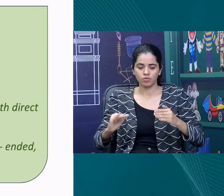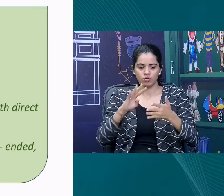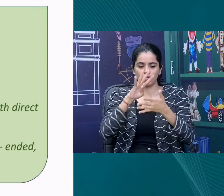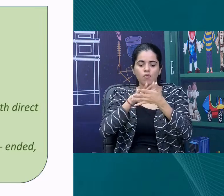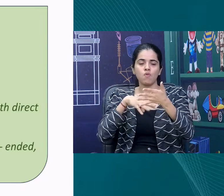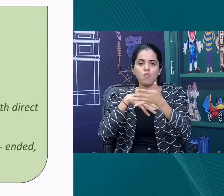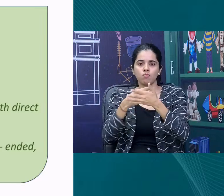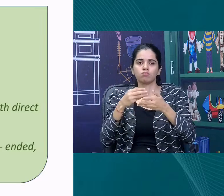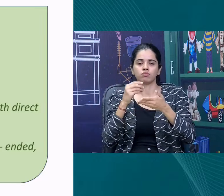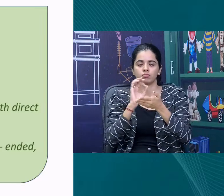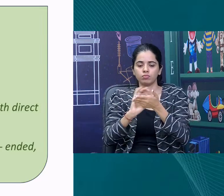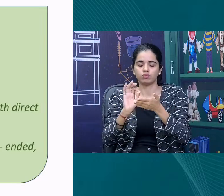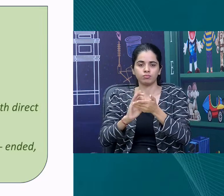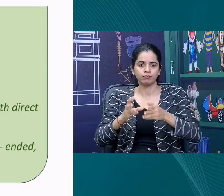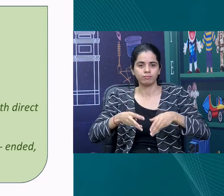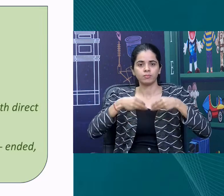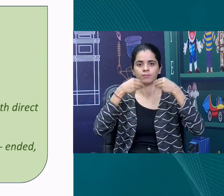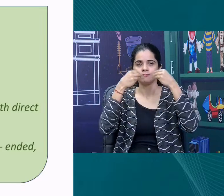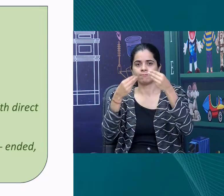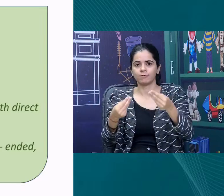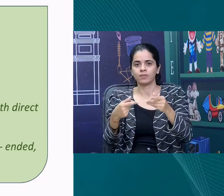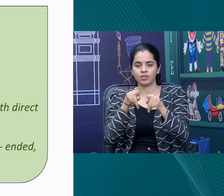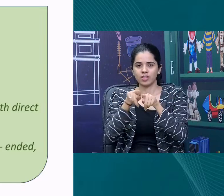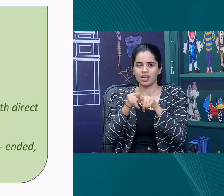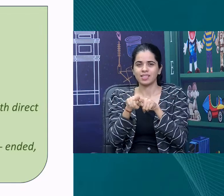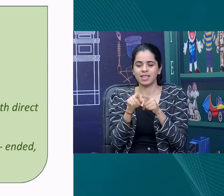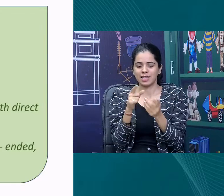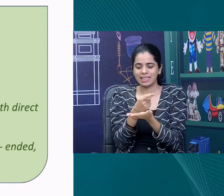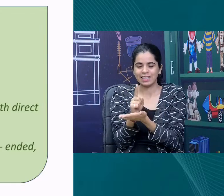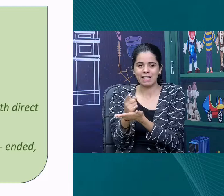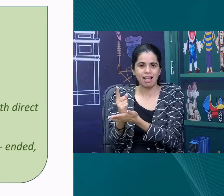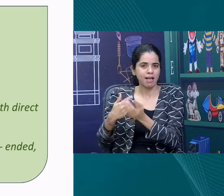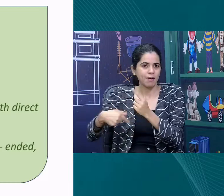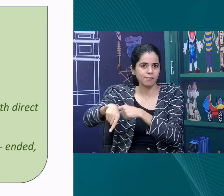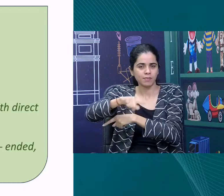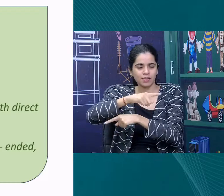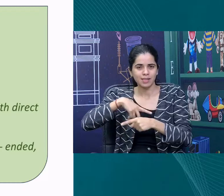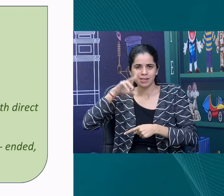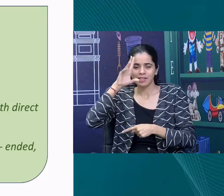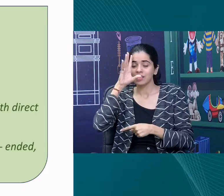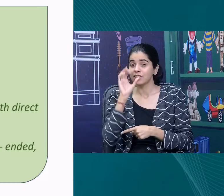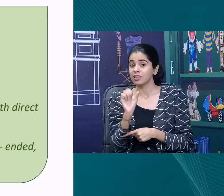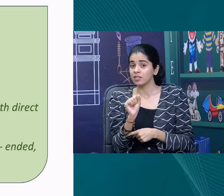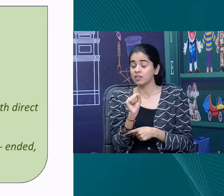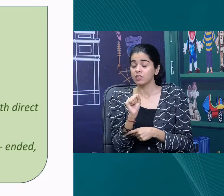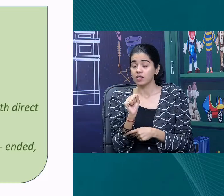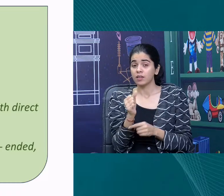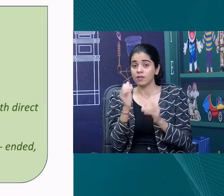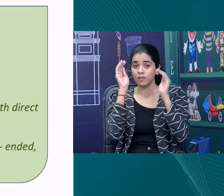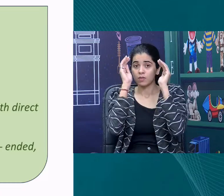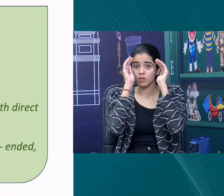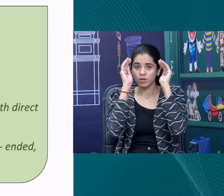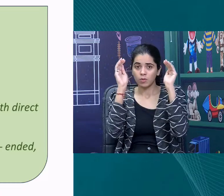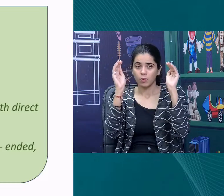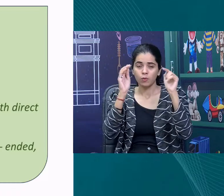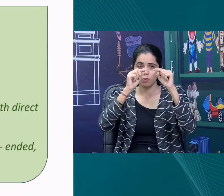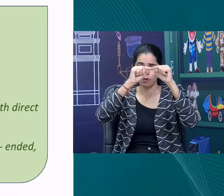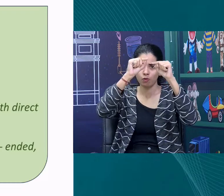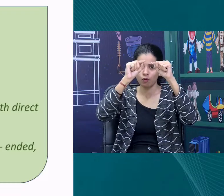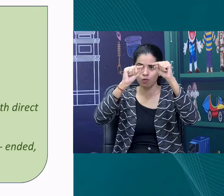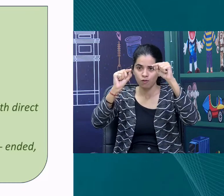to refer to and note down important points, like a graphic organizer. To memorize, she made them focus on the boundaries.